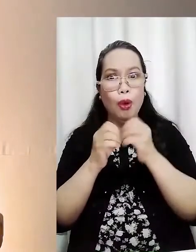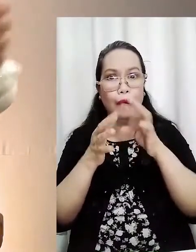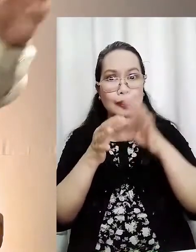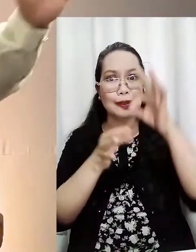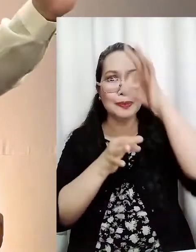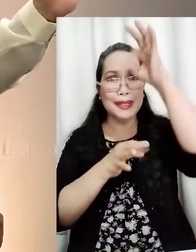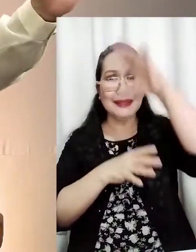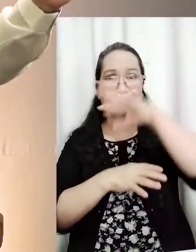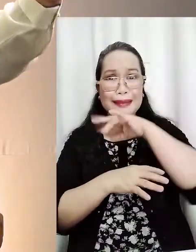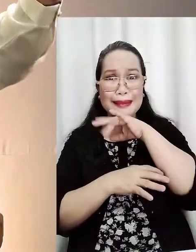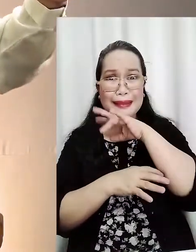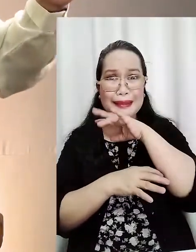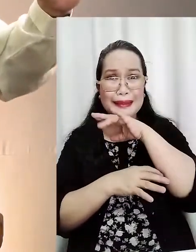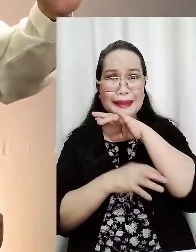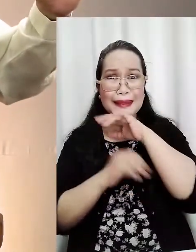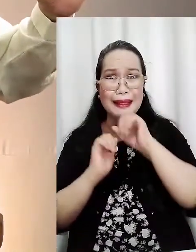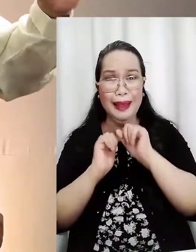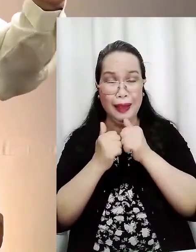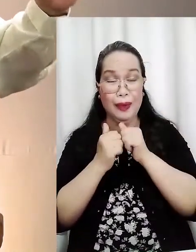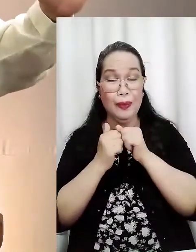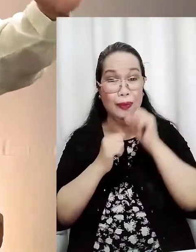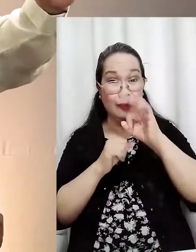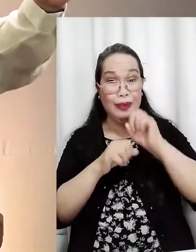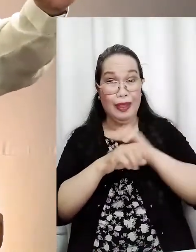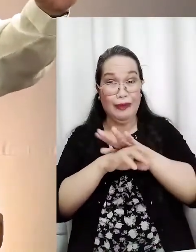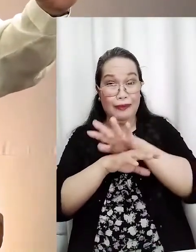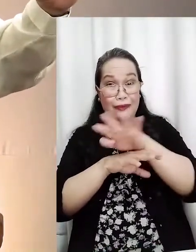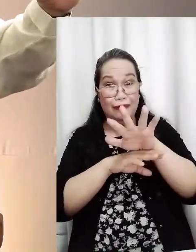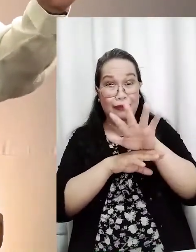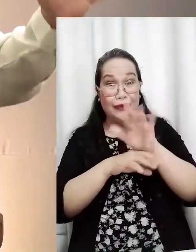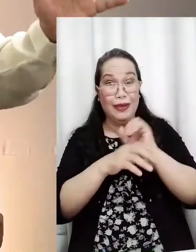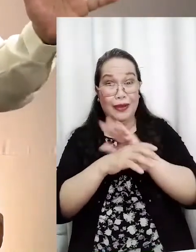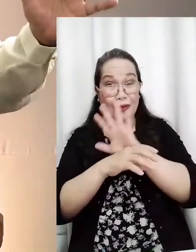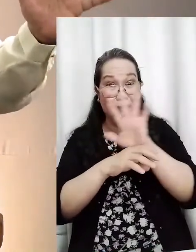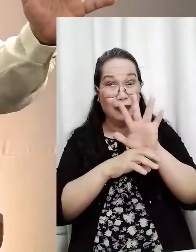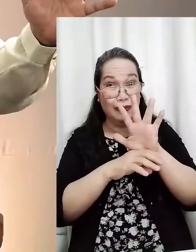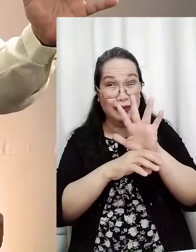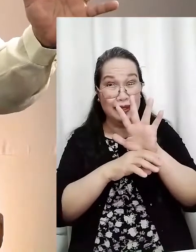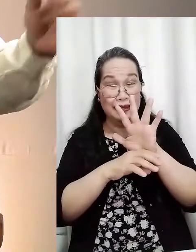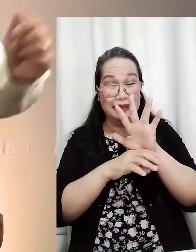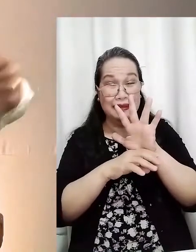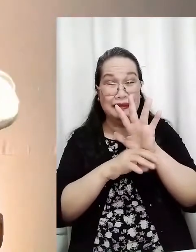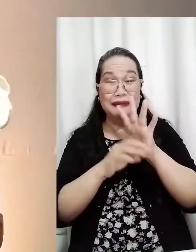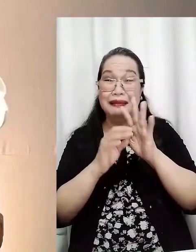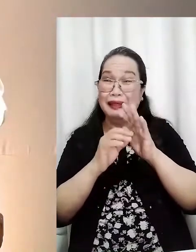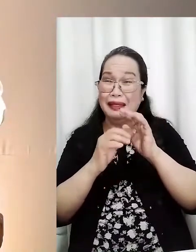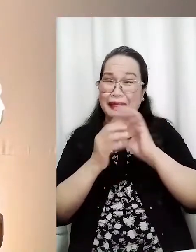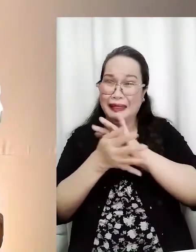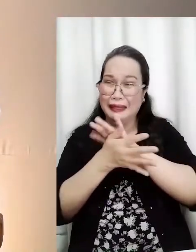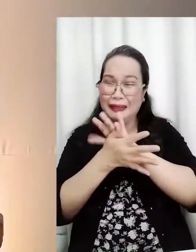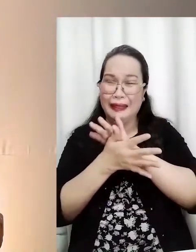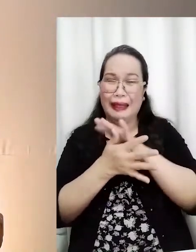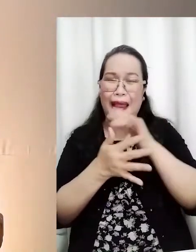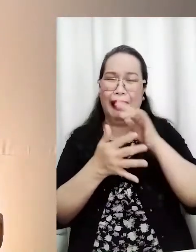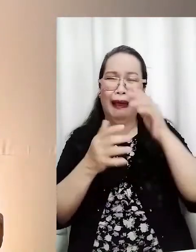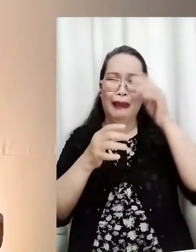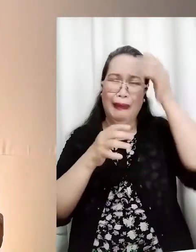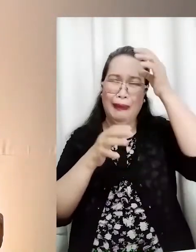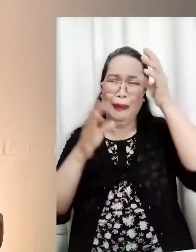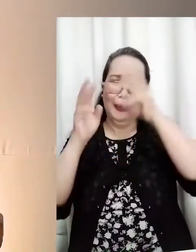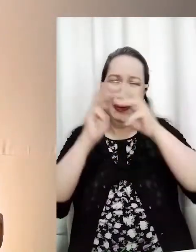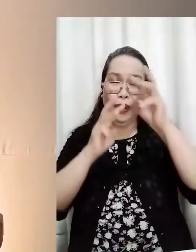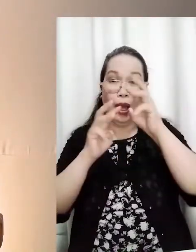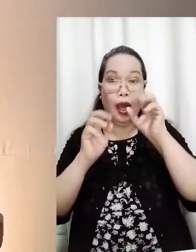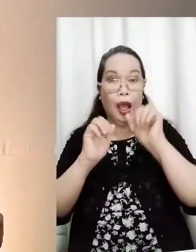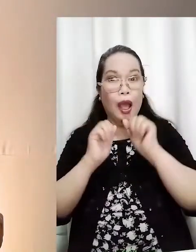If COVID infection is a big concern in our society today, how much more with